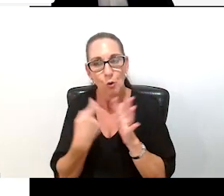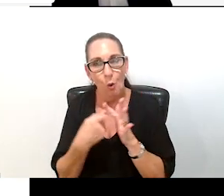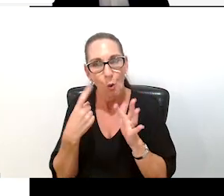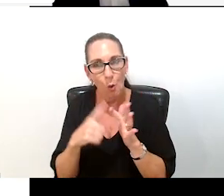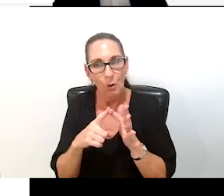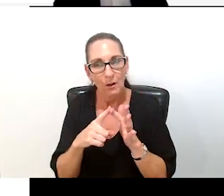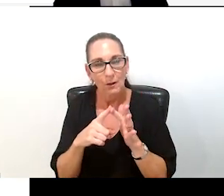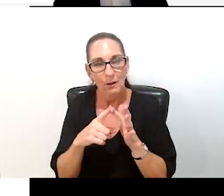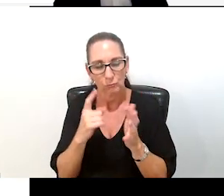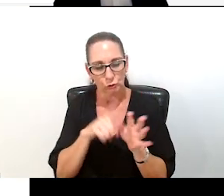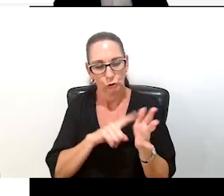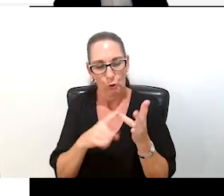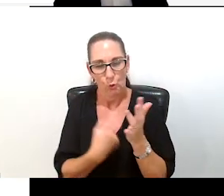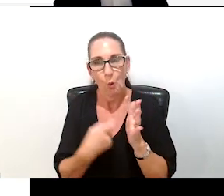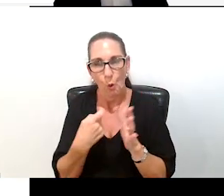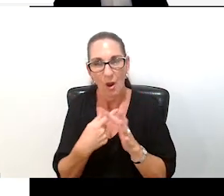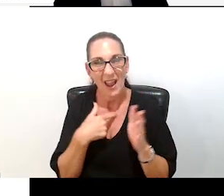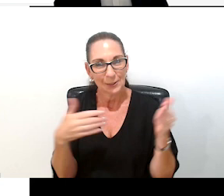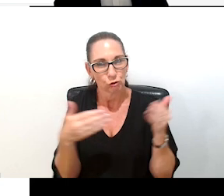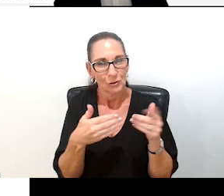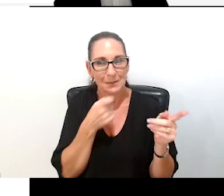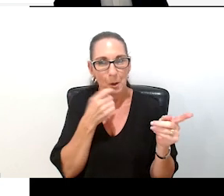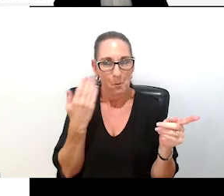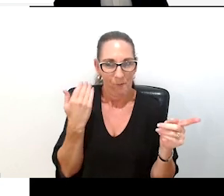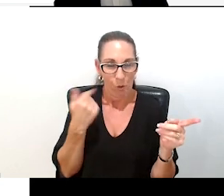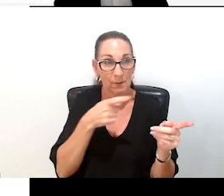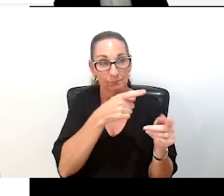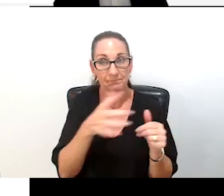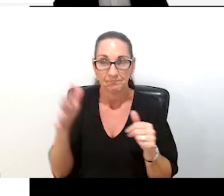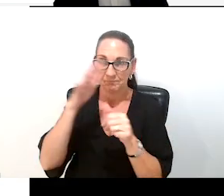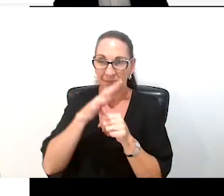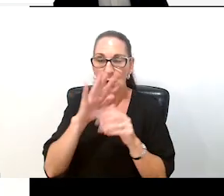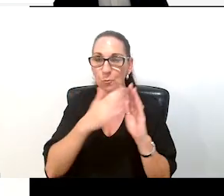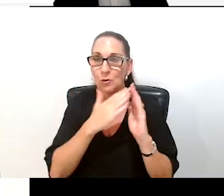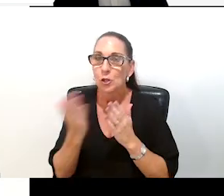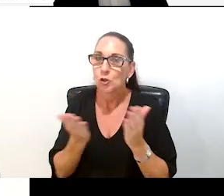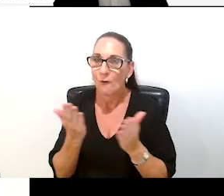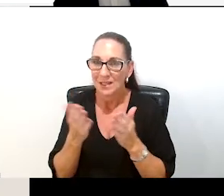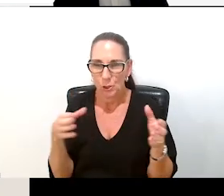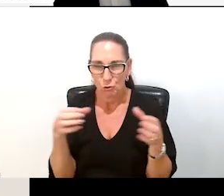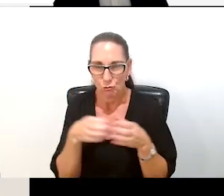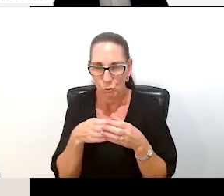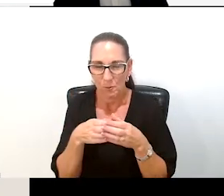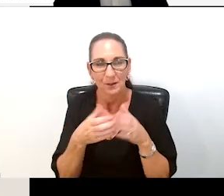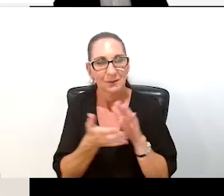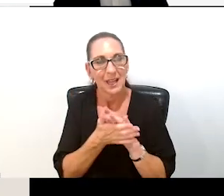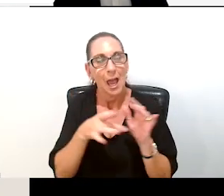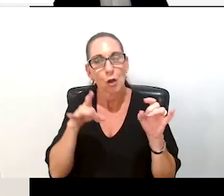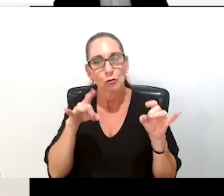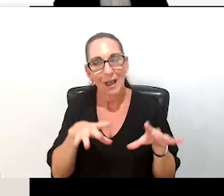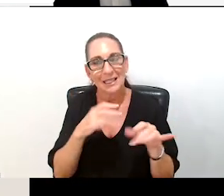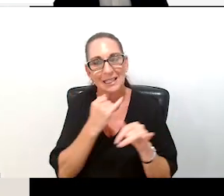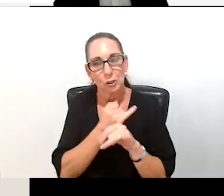Louise earlier. Louise is the head of Community Services Group at the Australian Institute of Health